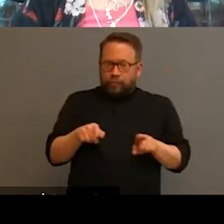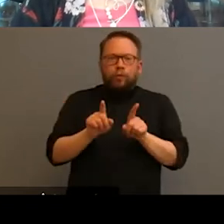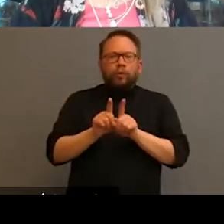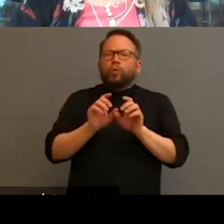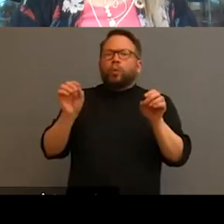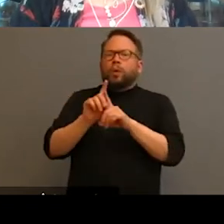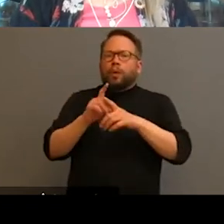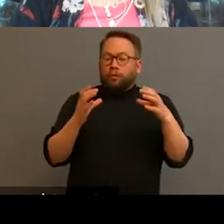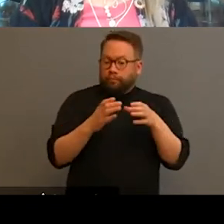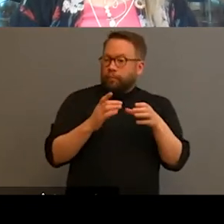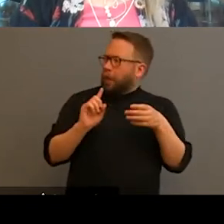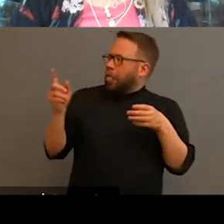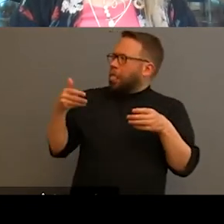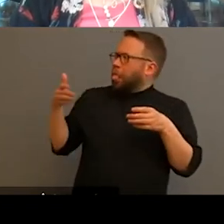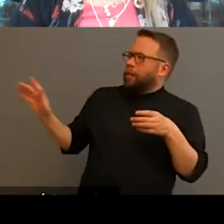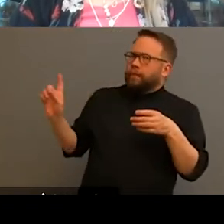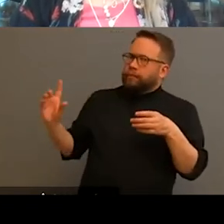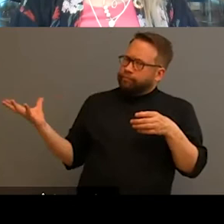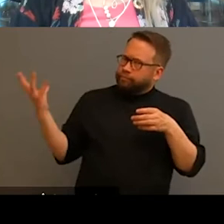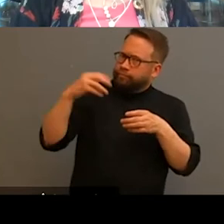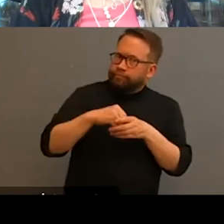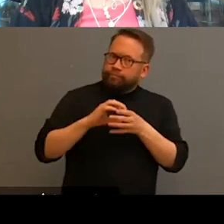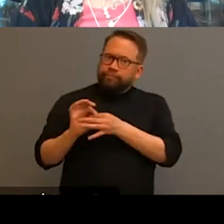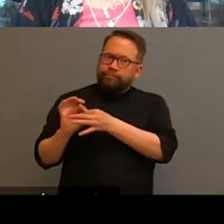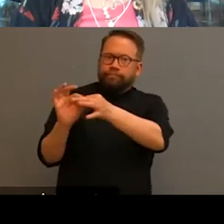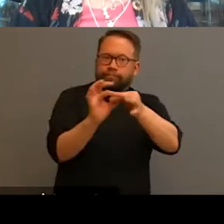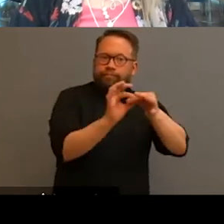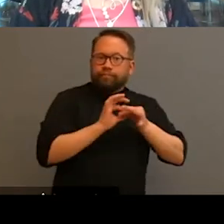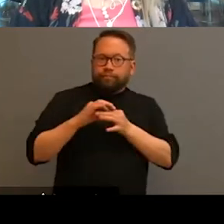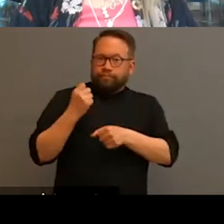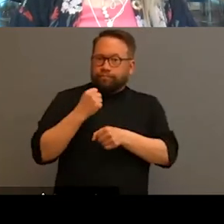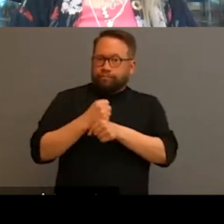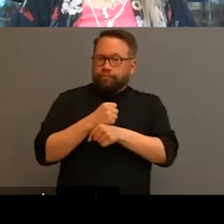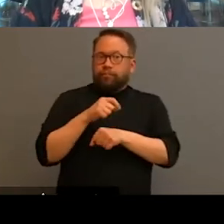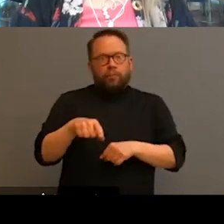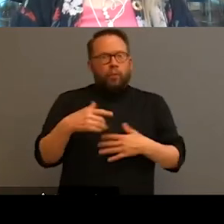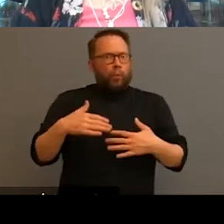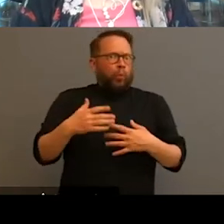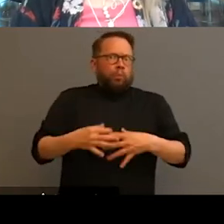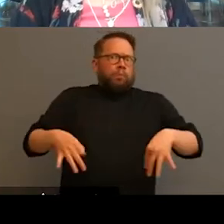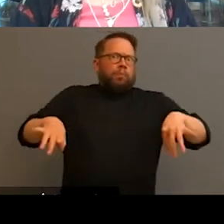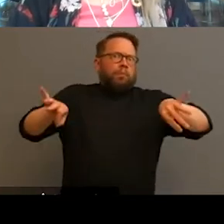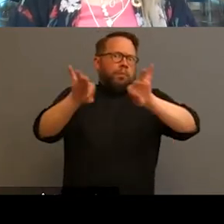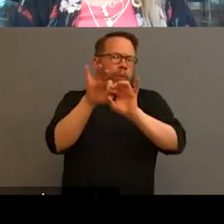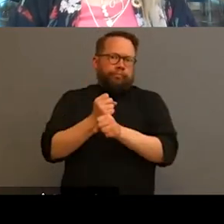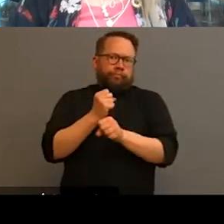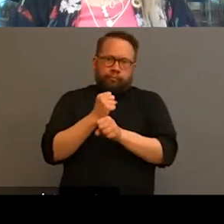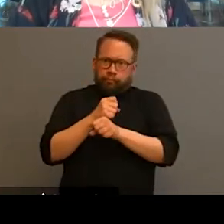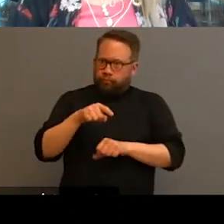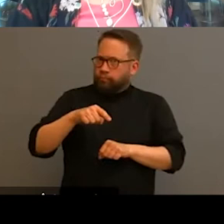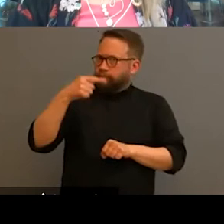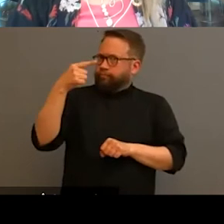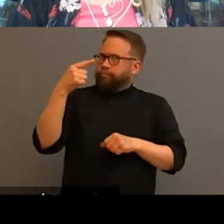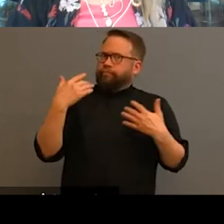introduced. And that's the most important promise in the agenda